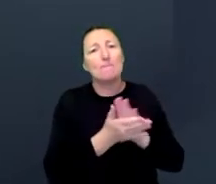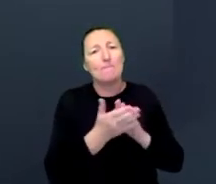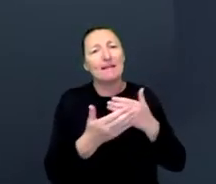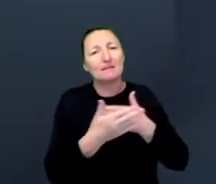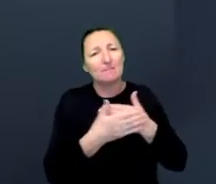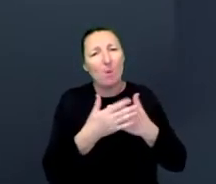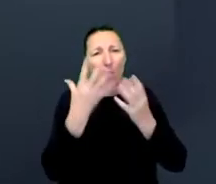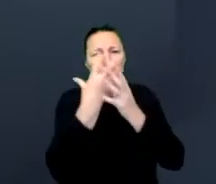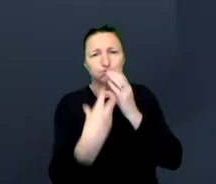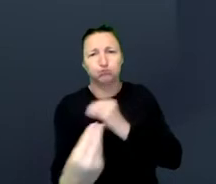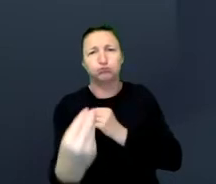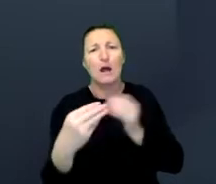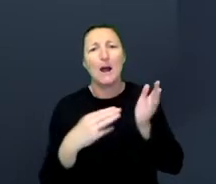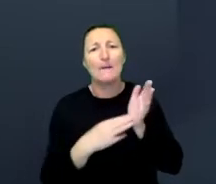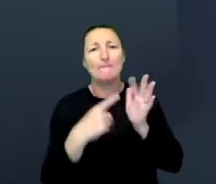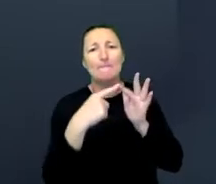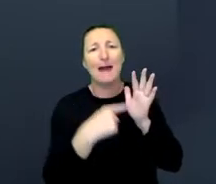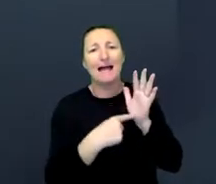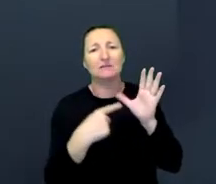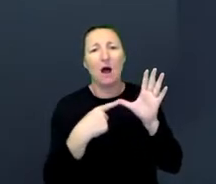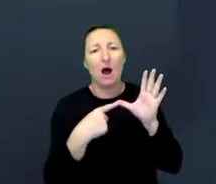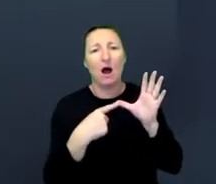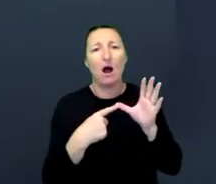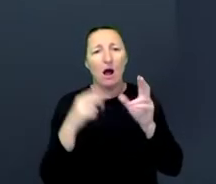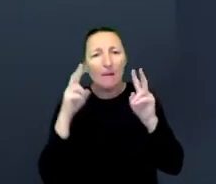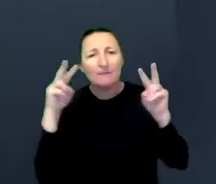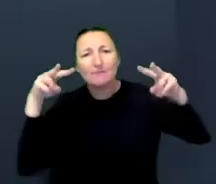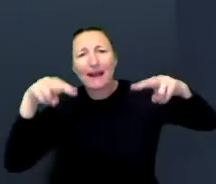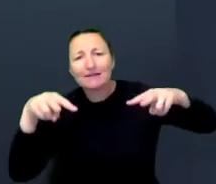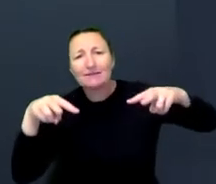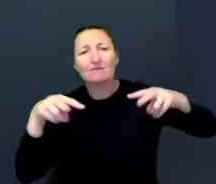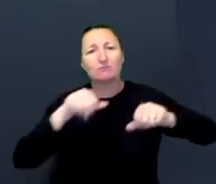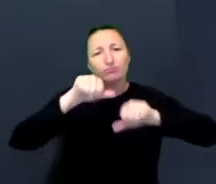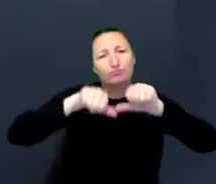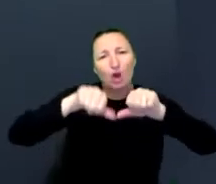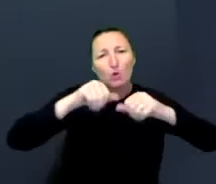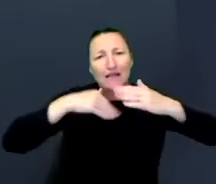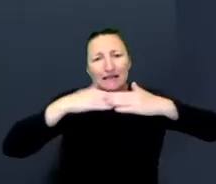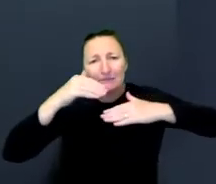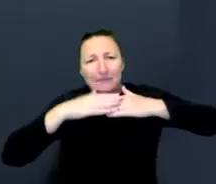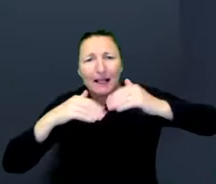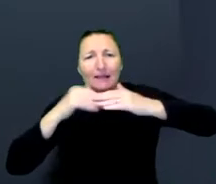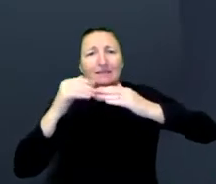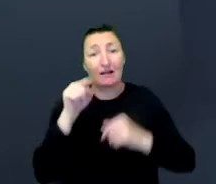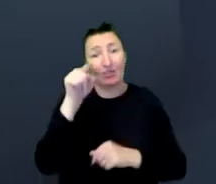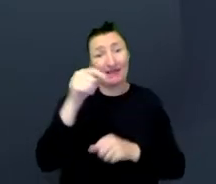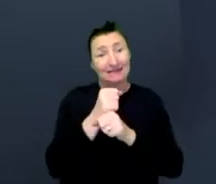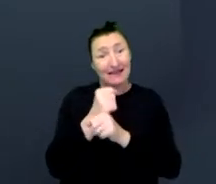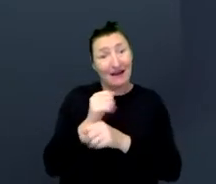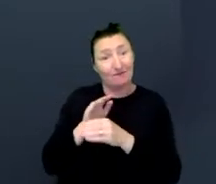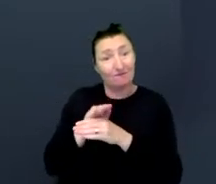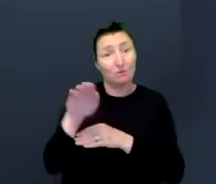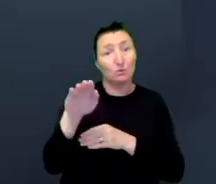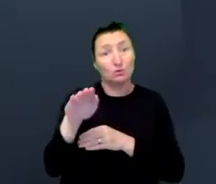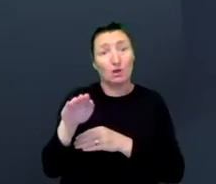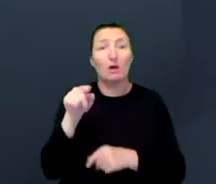reflective perspective on our process building this game, which in the future will be kind of